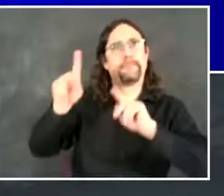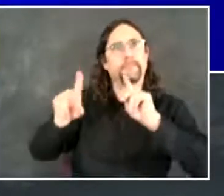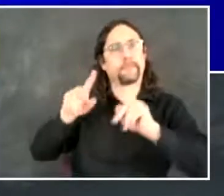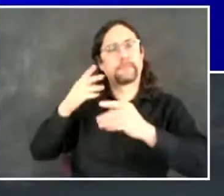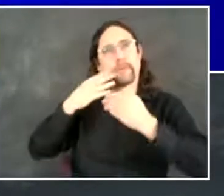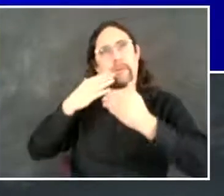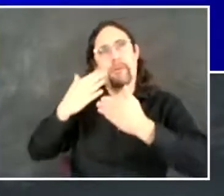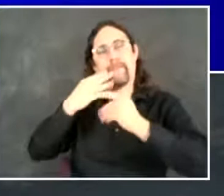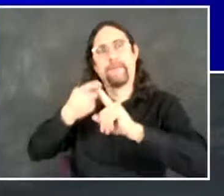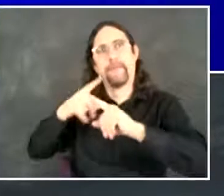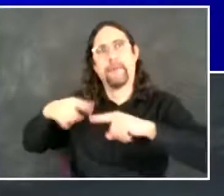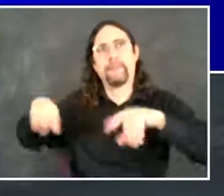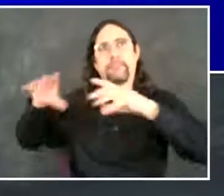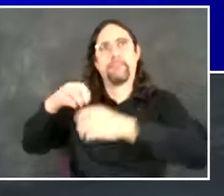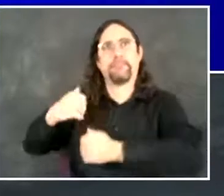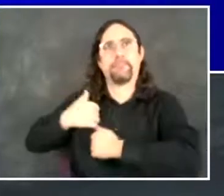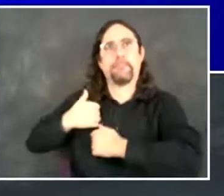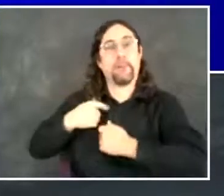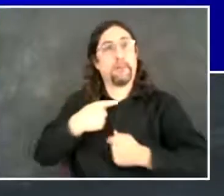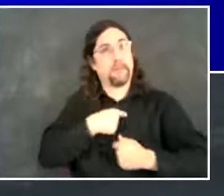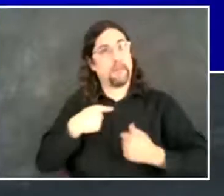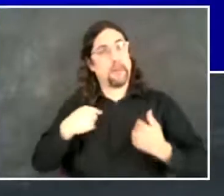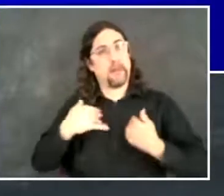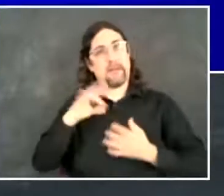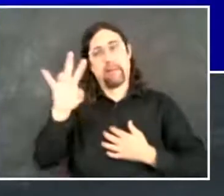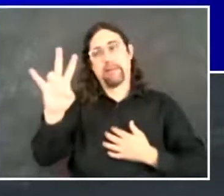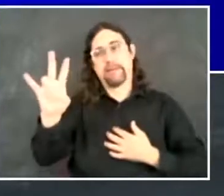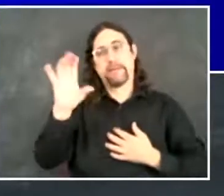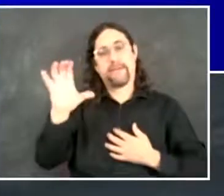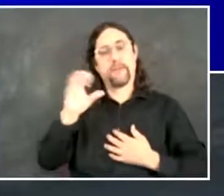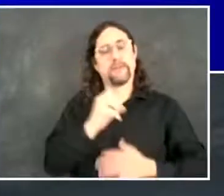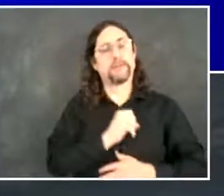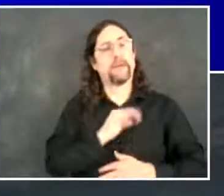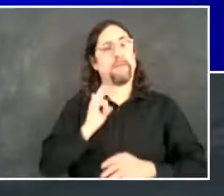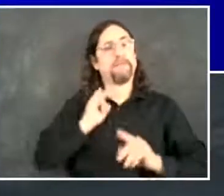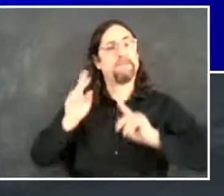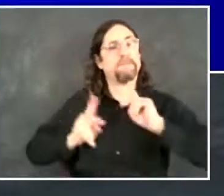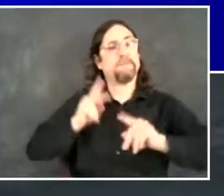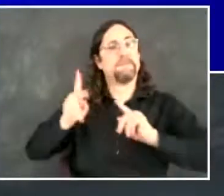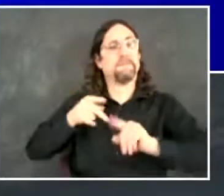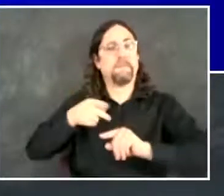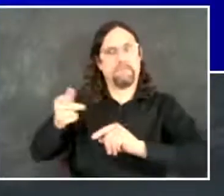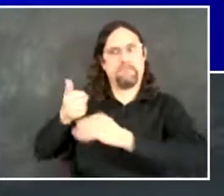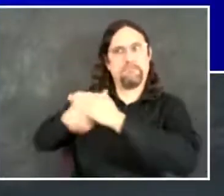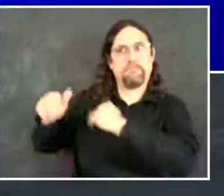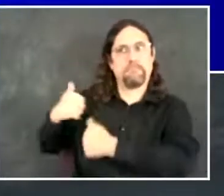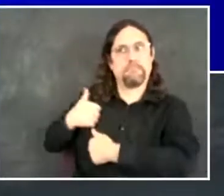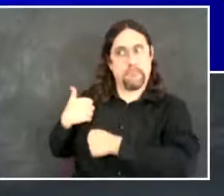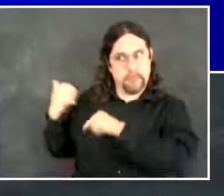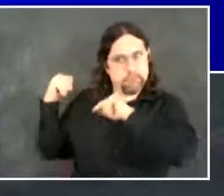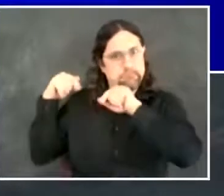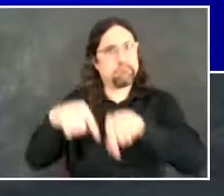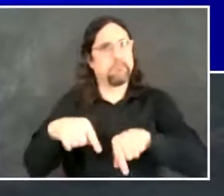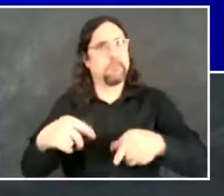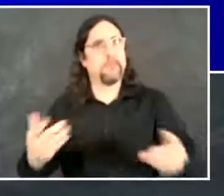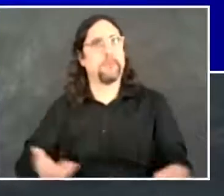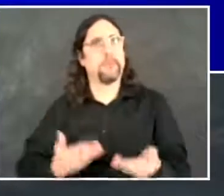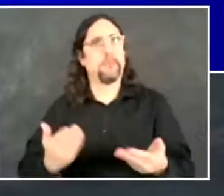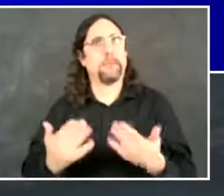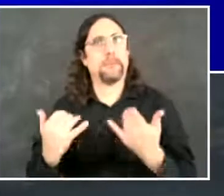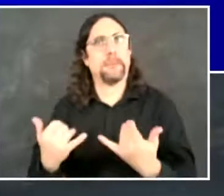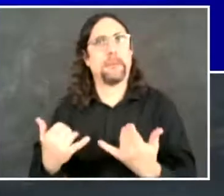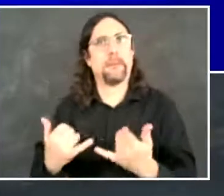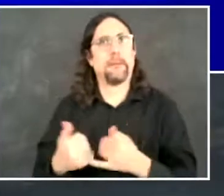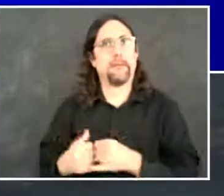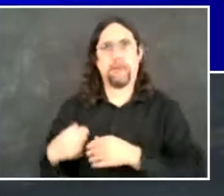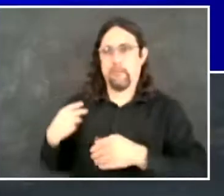hospitals are still strained and our healthcare heroes are still fighting a really tough battle, and it's been going on for 2 months. But they got an